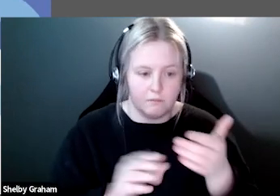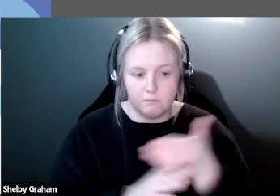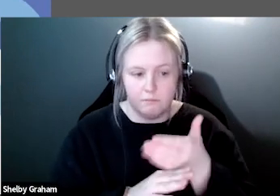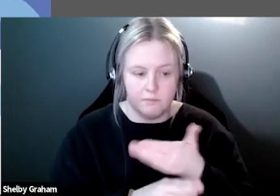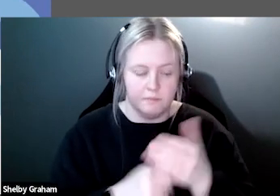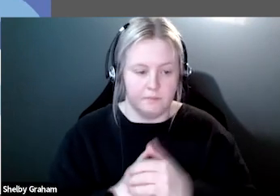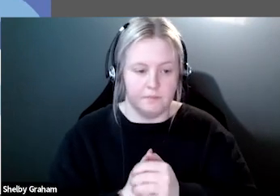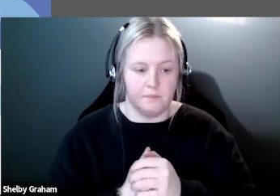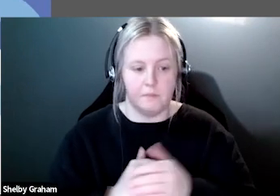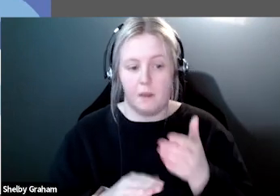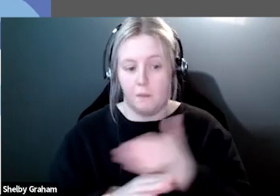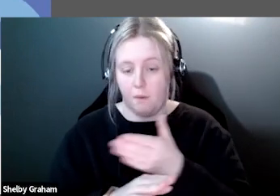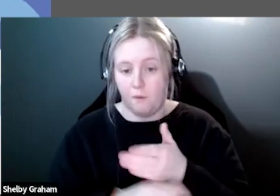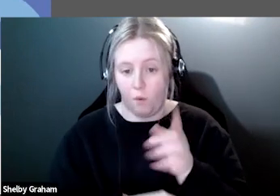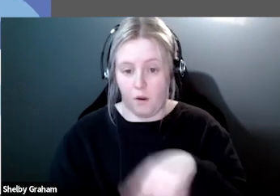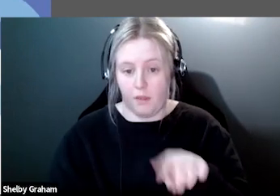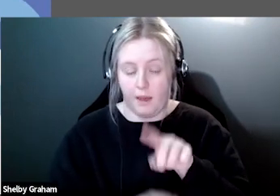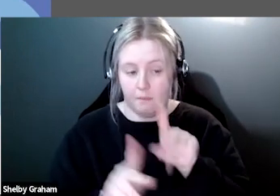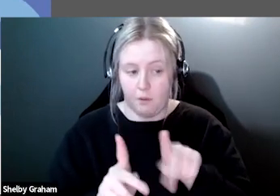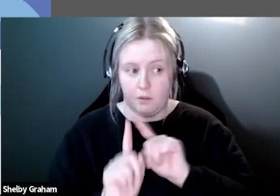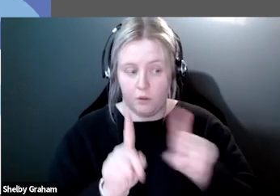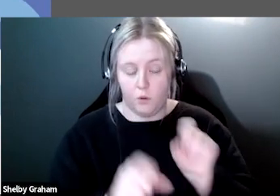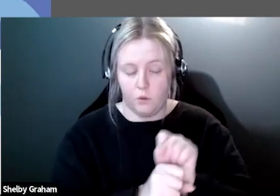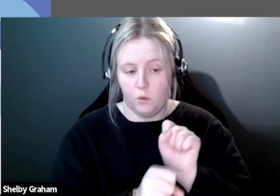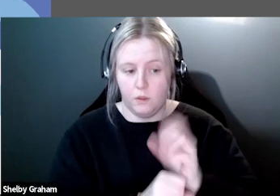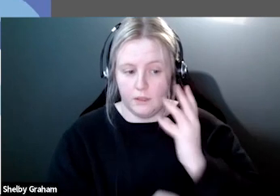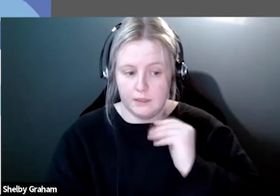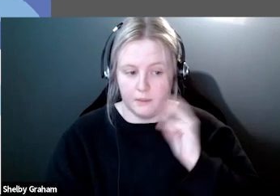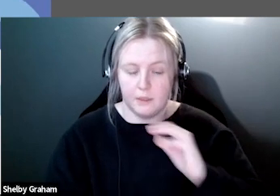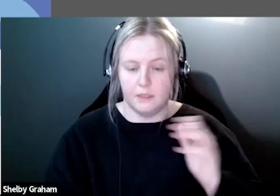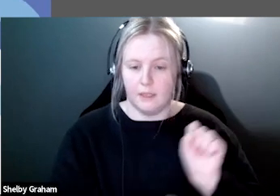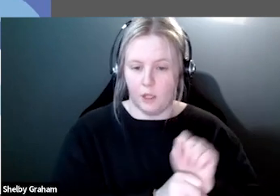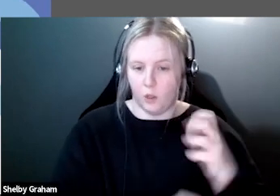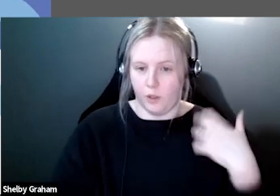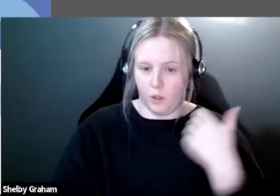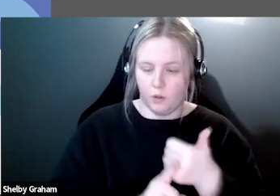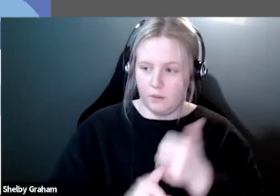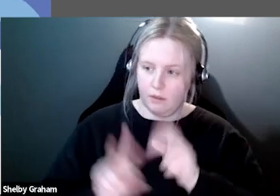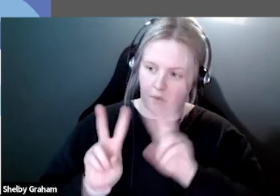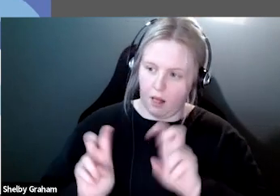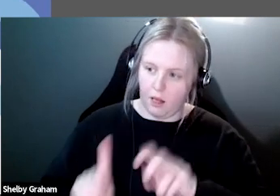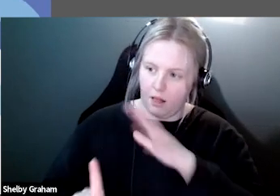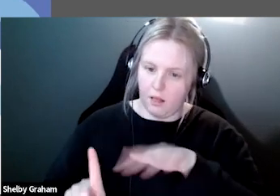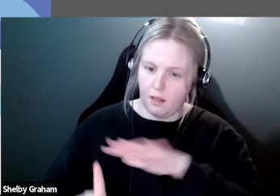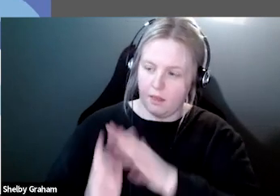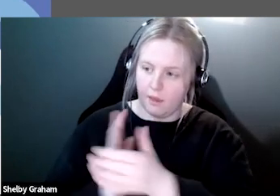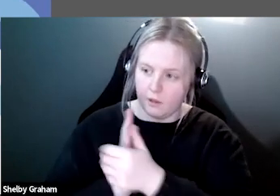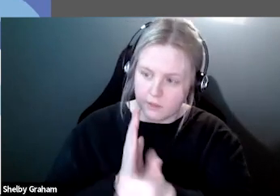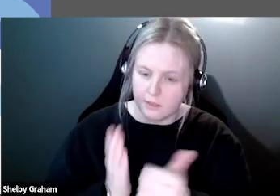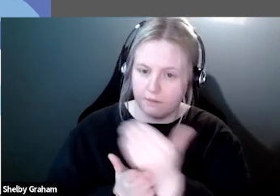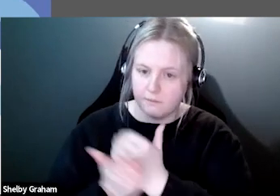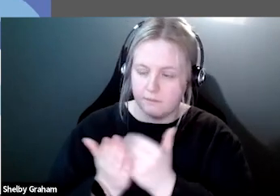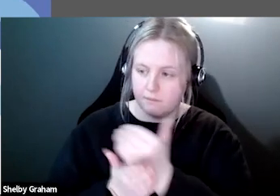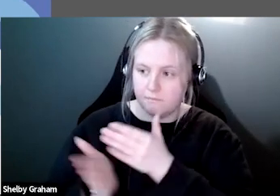Prior to the participant going on work experience, career coaches assess participants' employability skills, gather information about their work interests